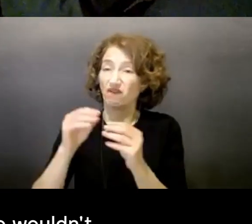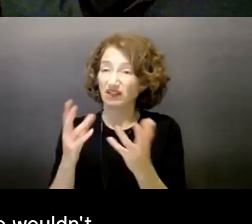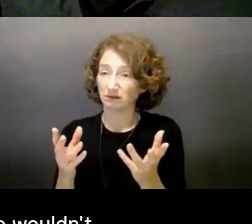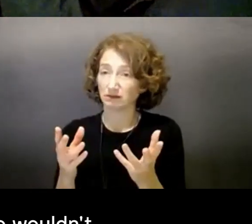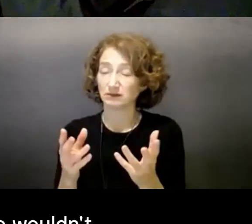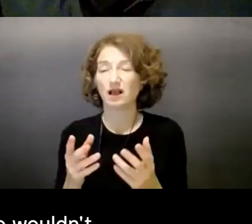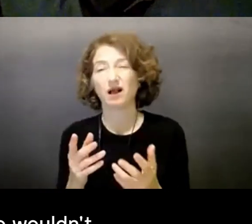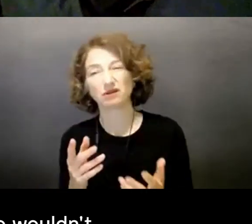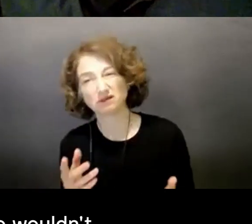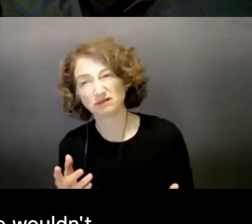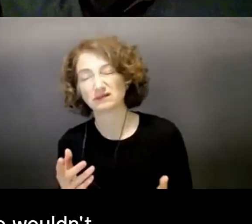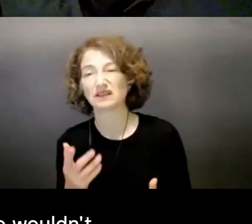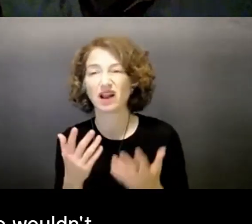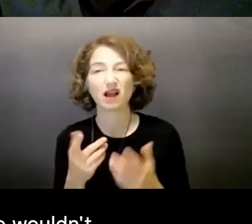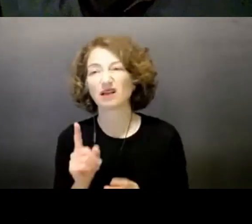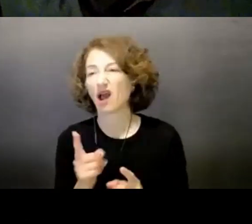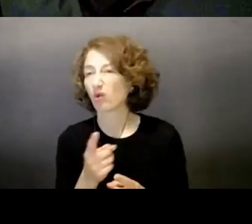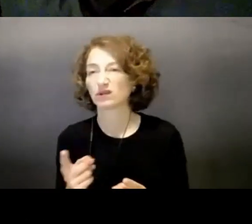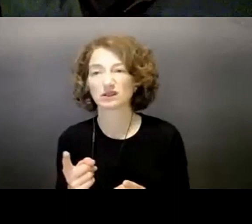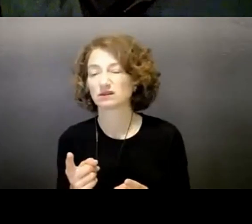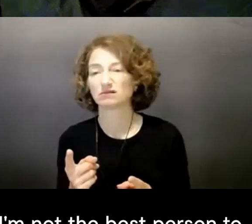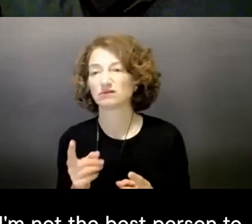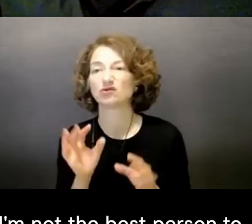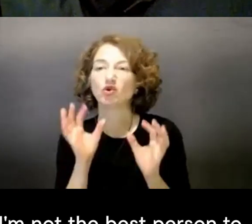that also wouldn't be the right offer.